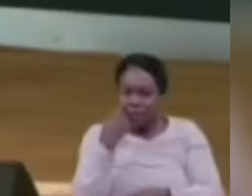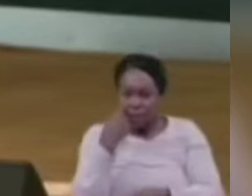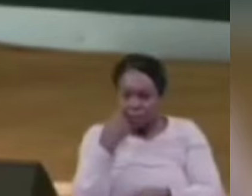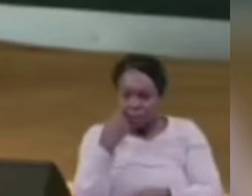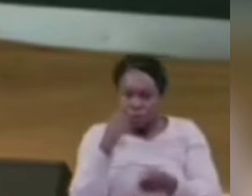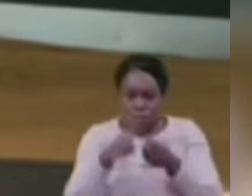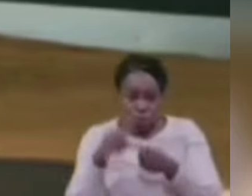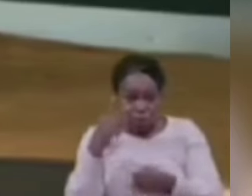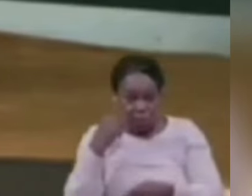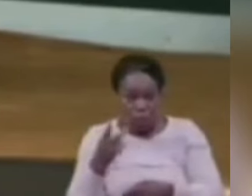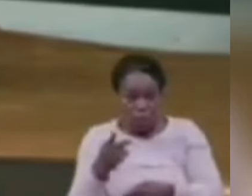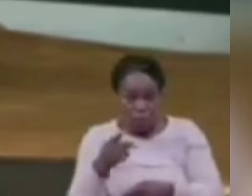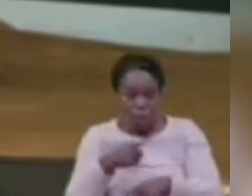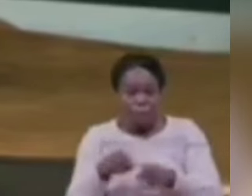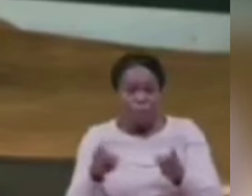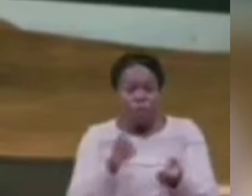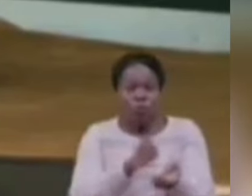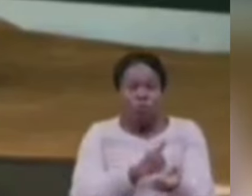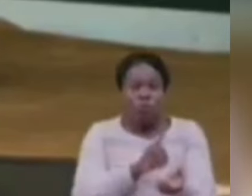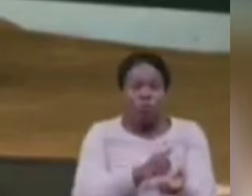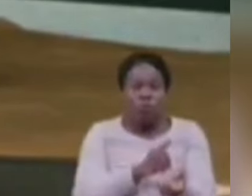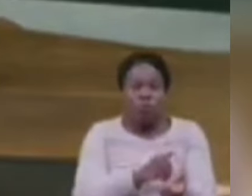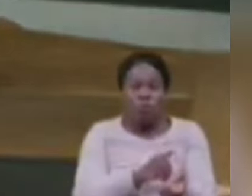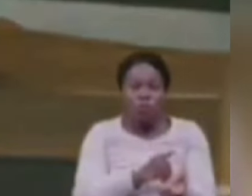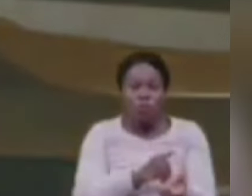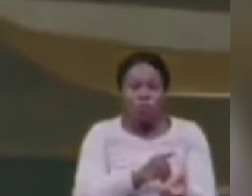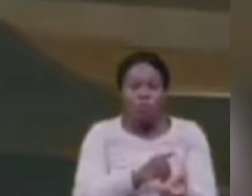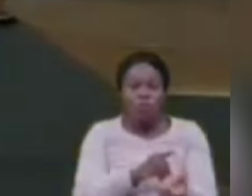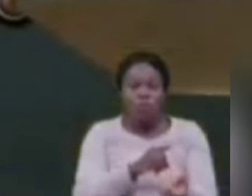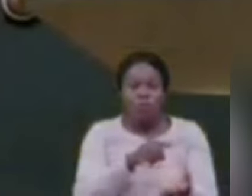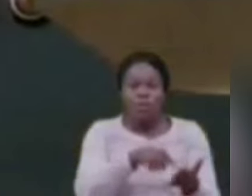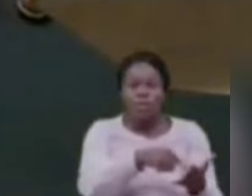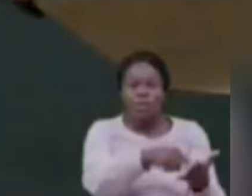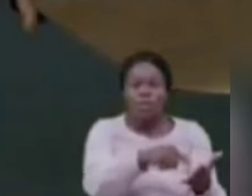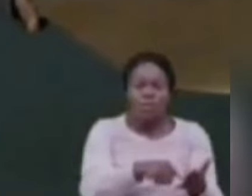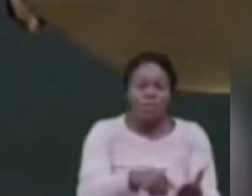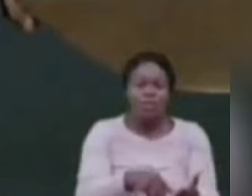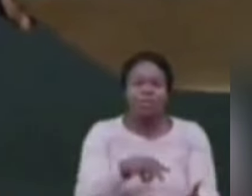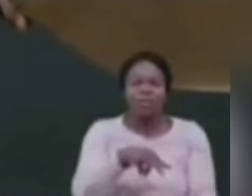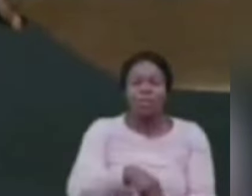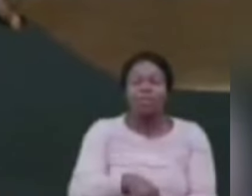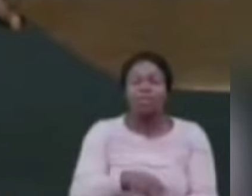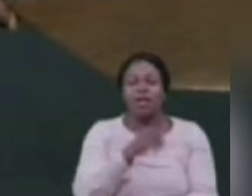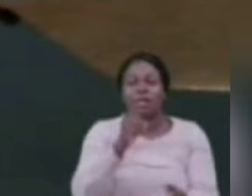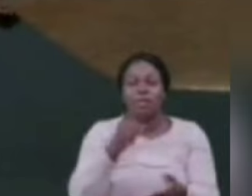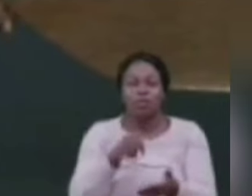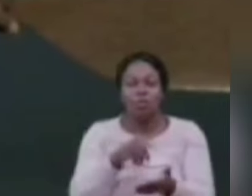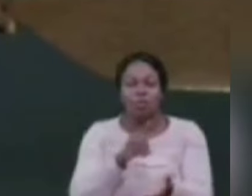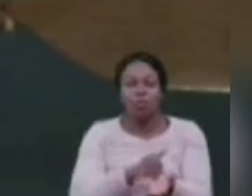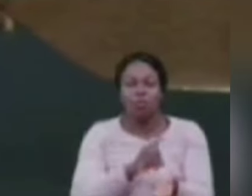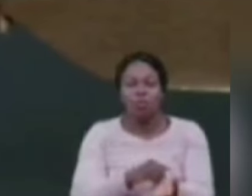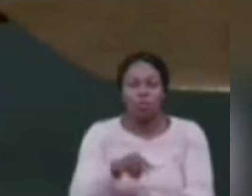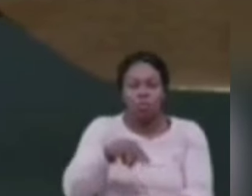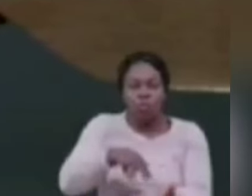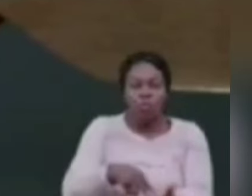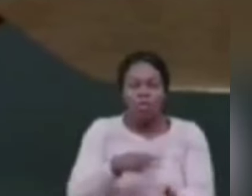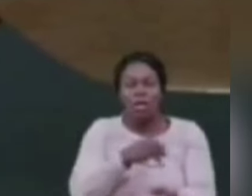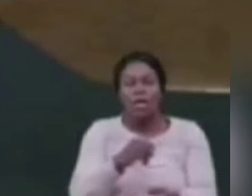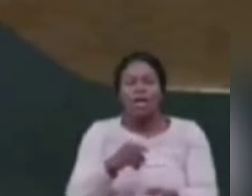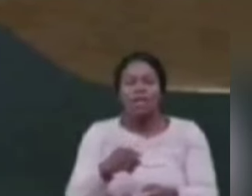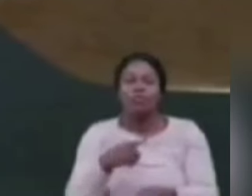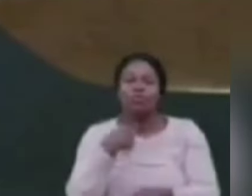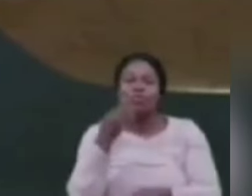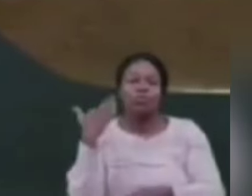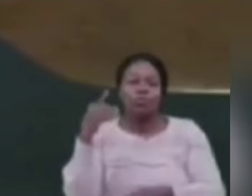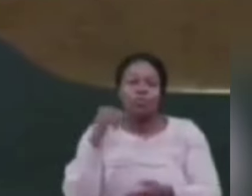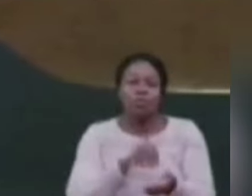said, Dr. So-and-so in the congregation, can you stand up? The doctor stood up. And he said, doctor, tell our church